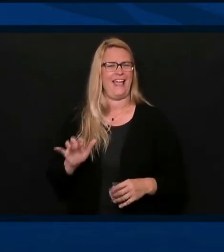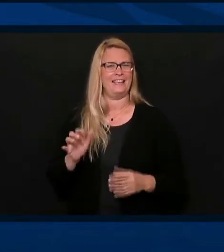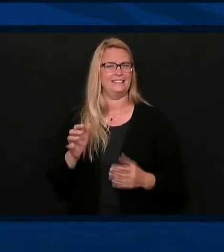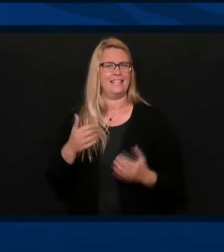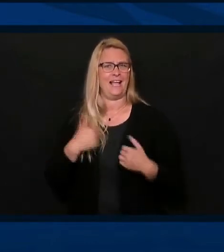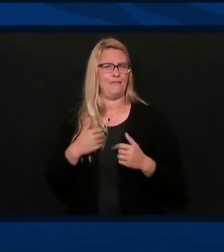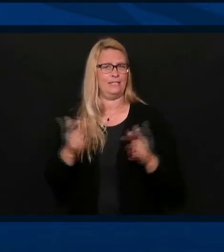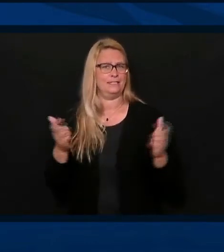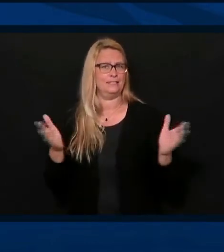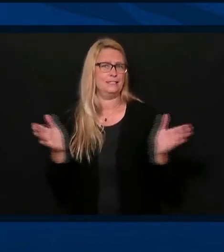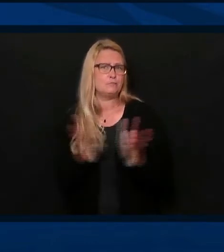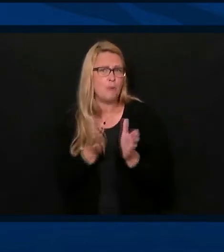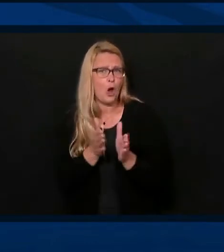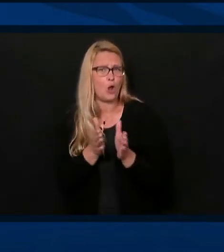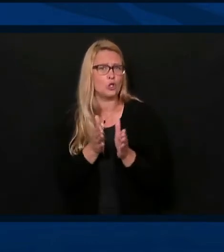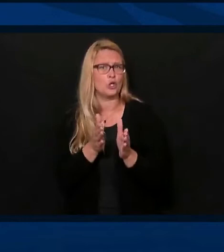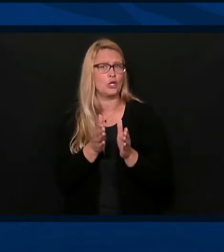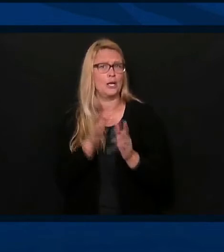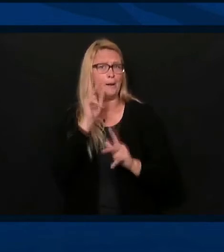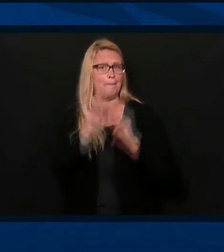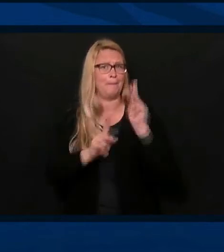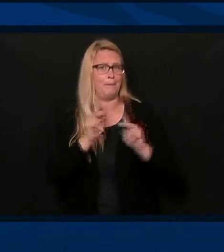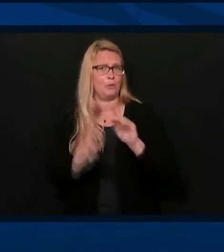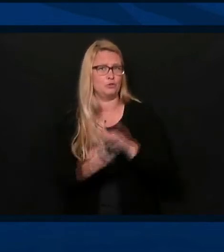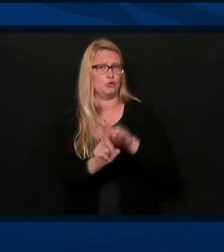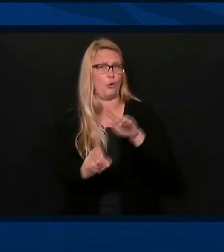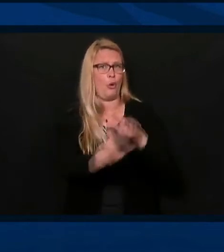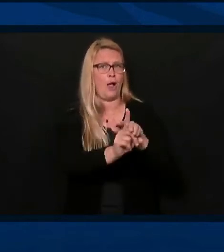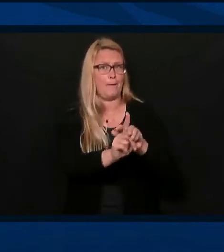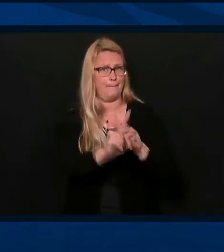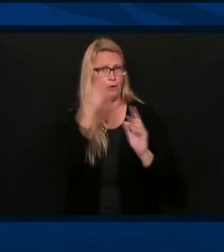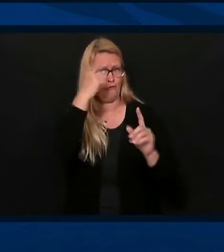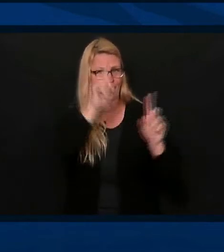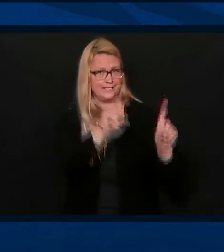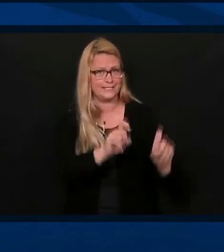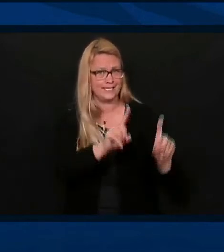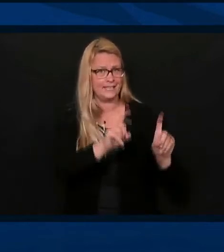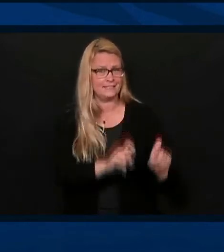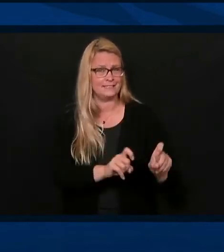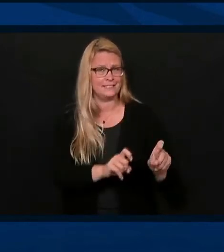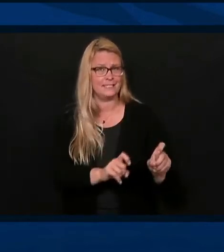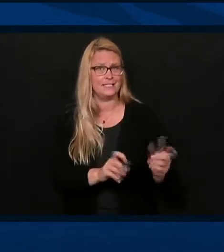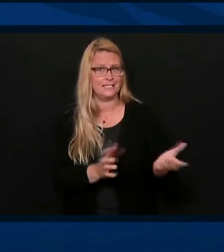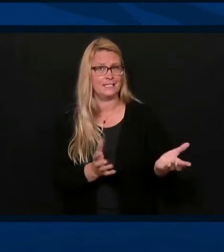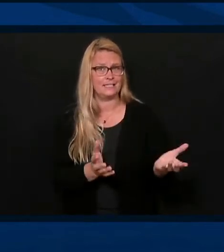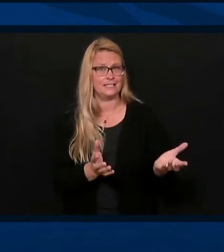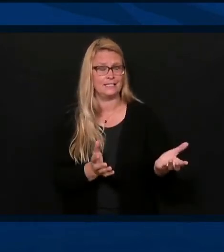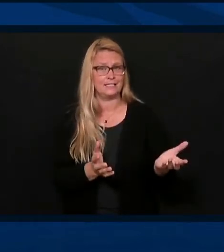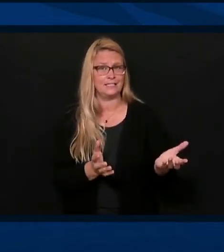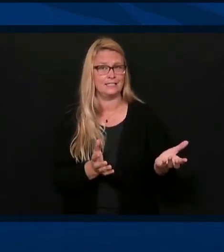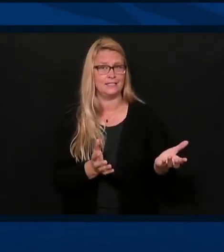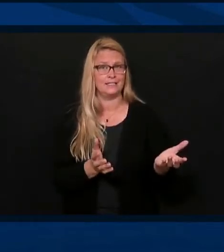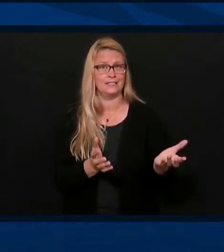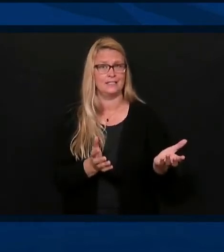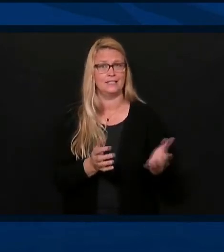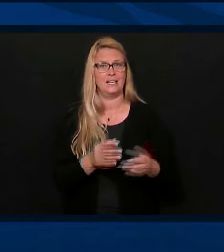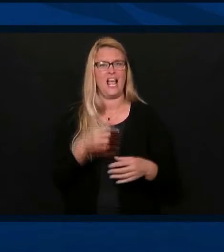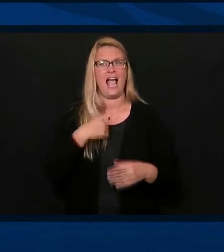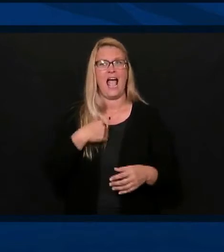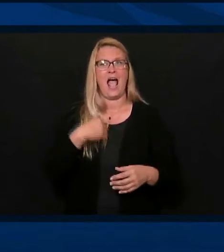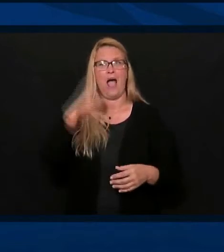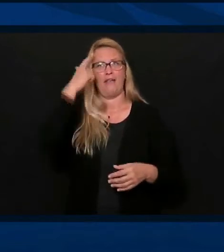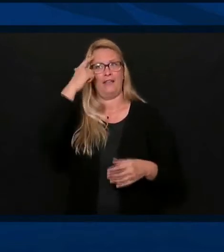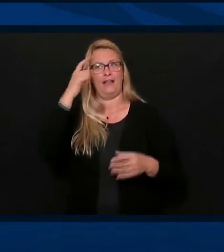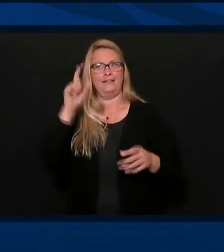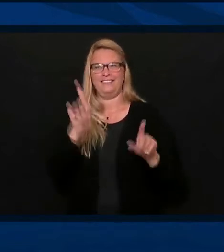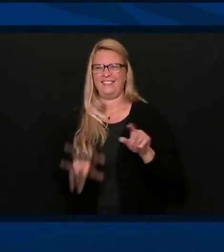with smaller turnout at these testing sites. I think Katie Coyne with the Gazette-Mail has a similar story from some southern West Virginia counties as